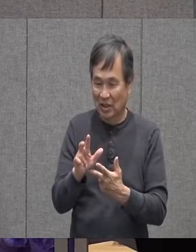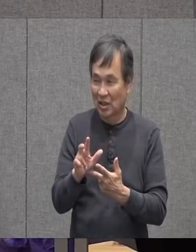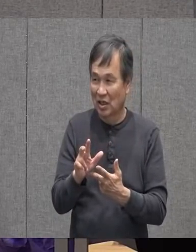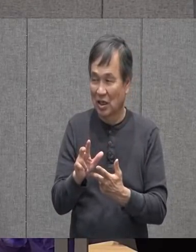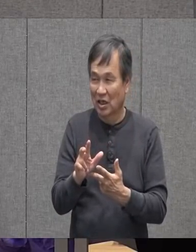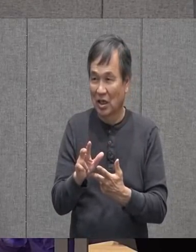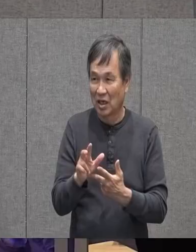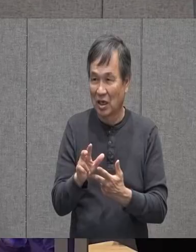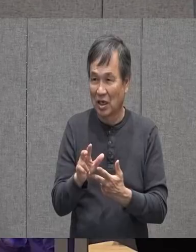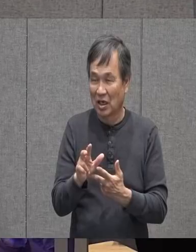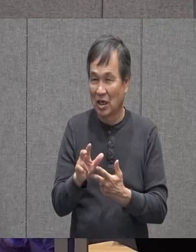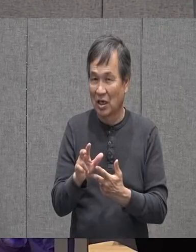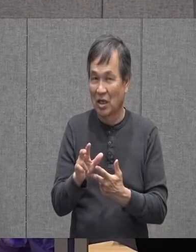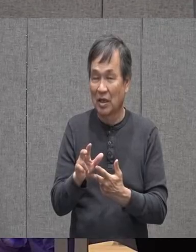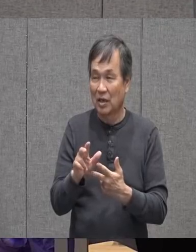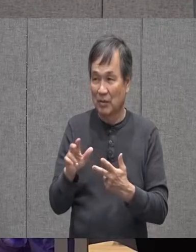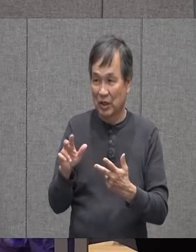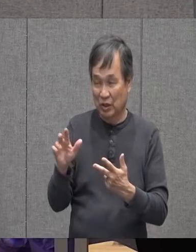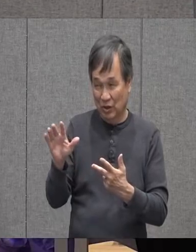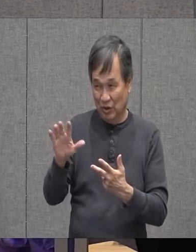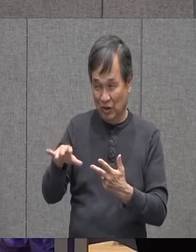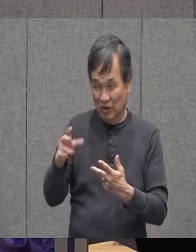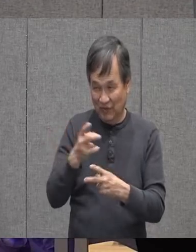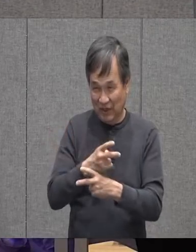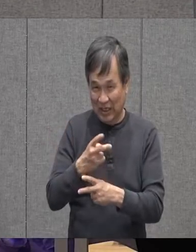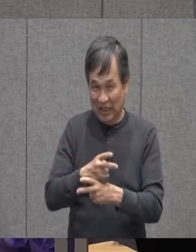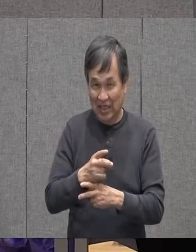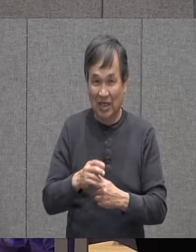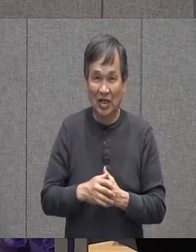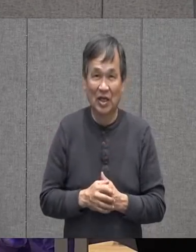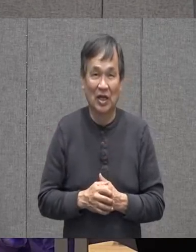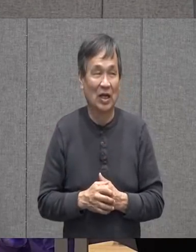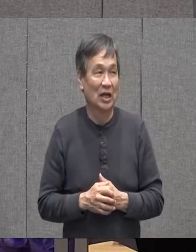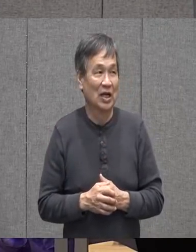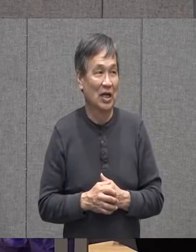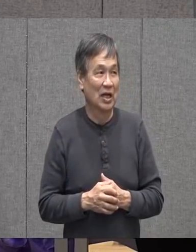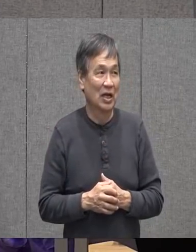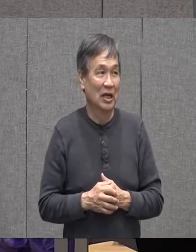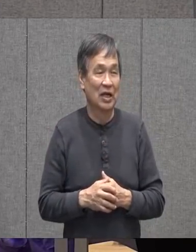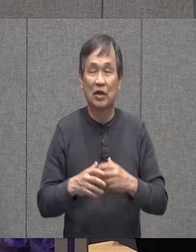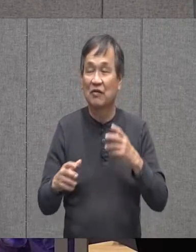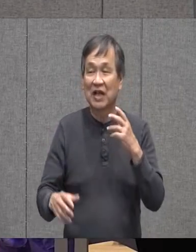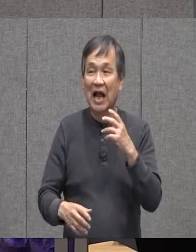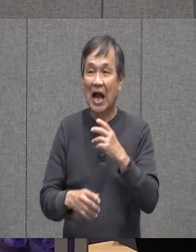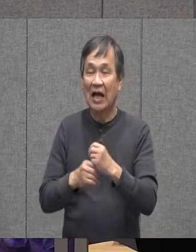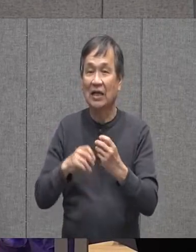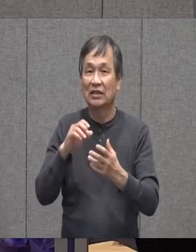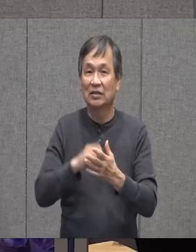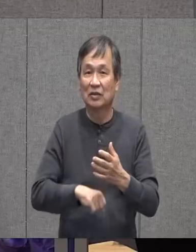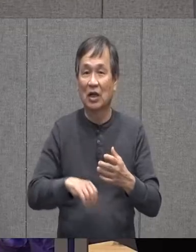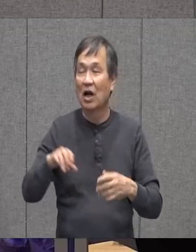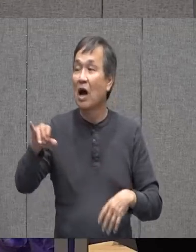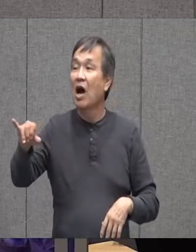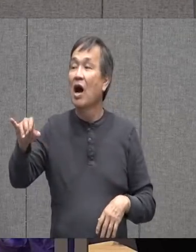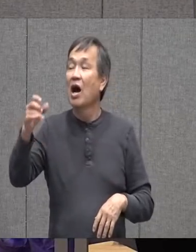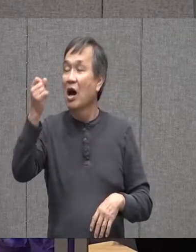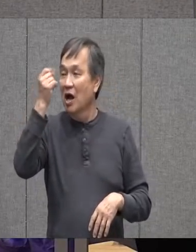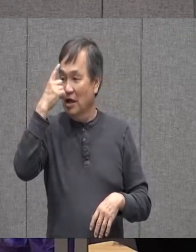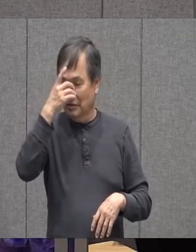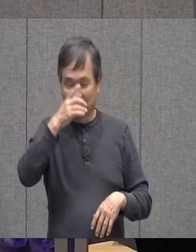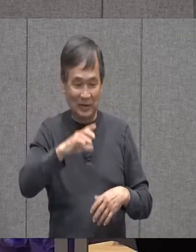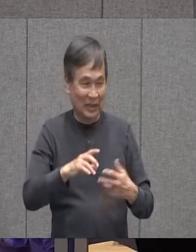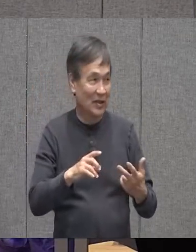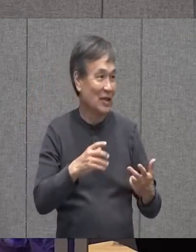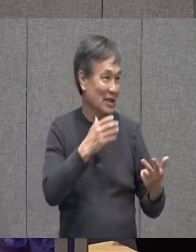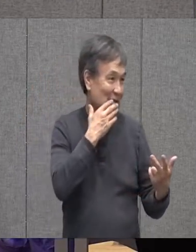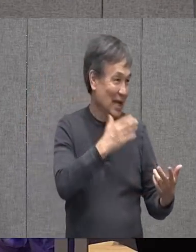all 3 of those combinations, all 3 of those dice. You just have to add and subtract. I see. So, thank